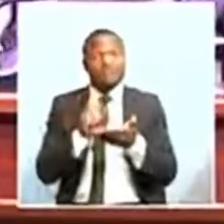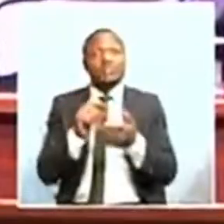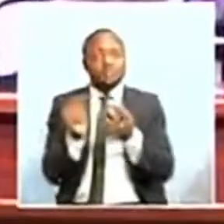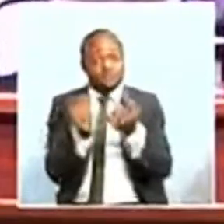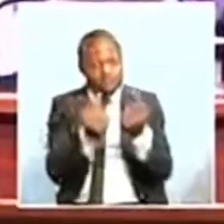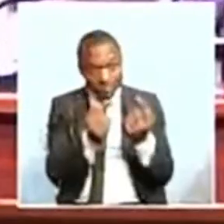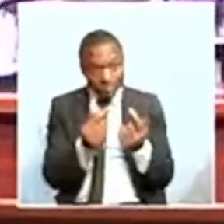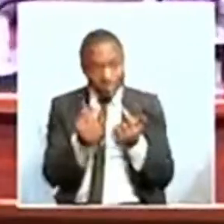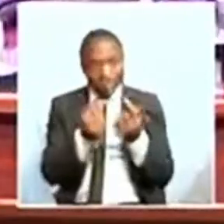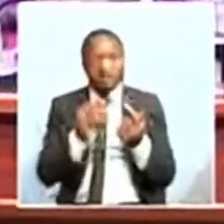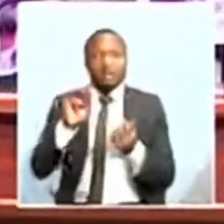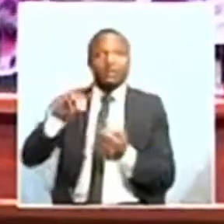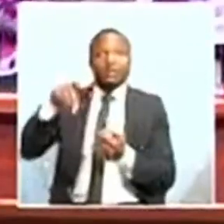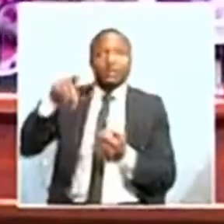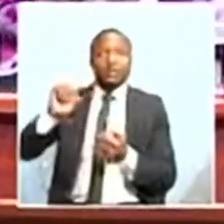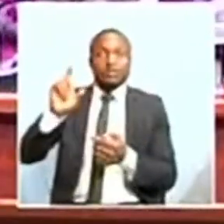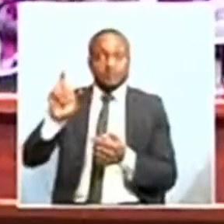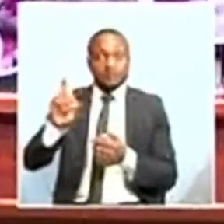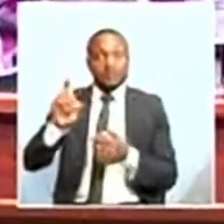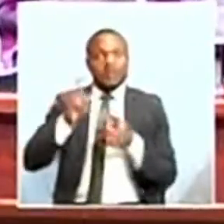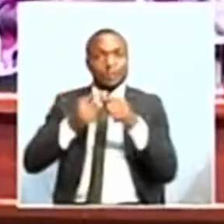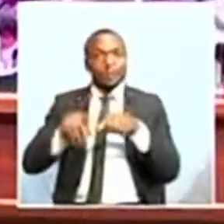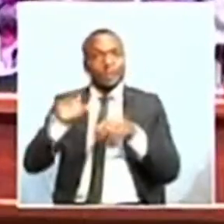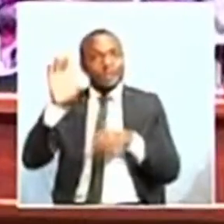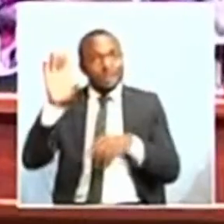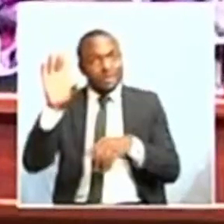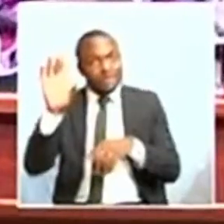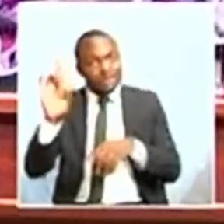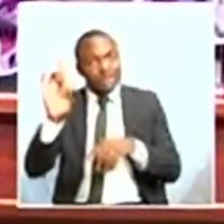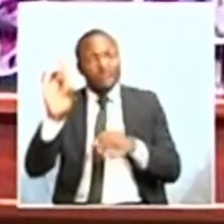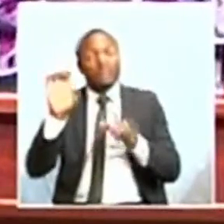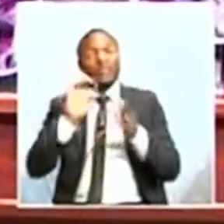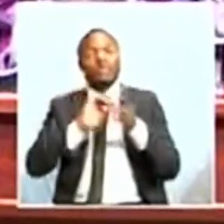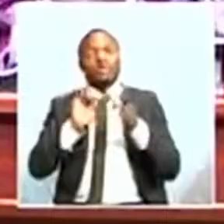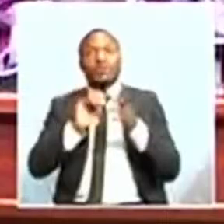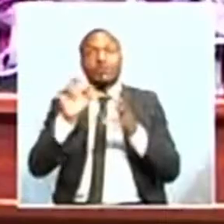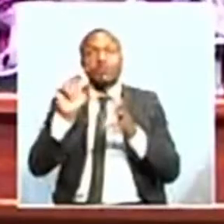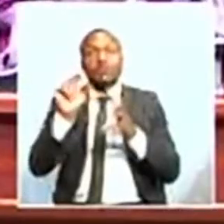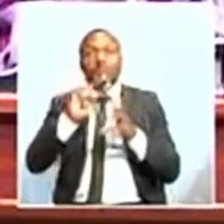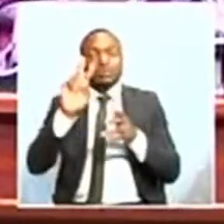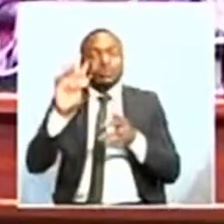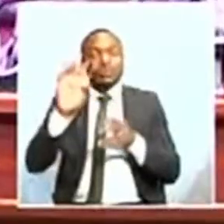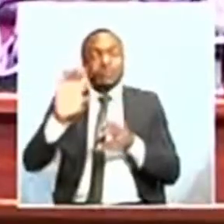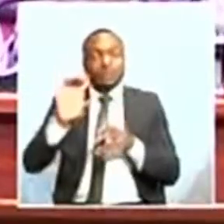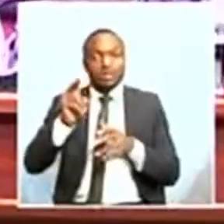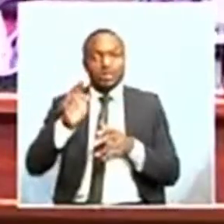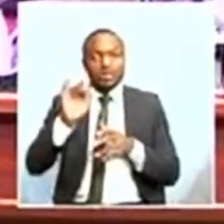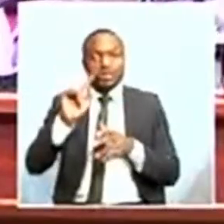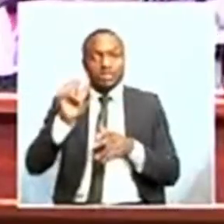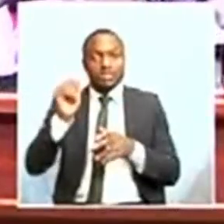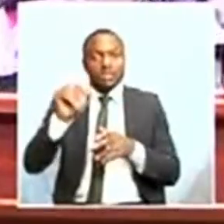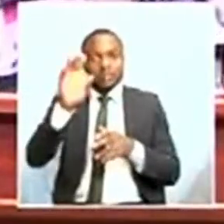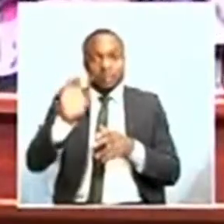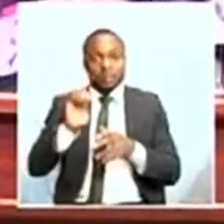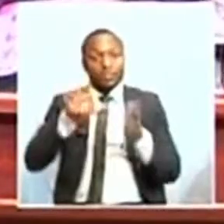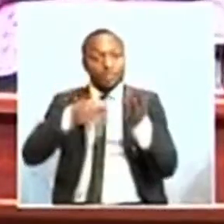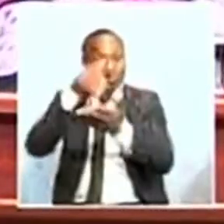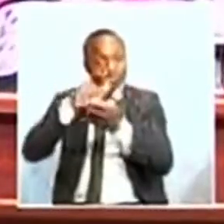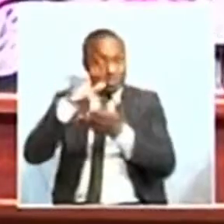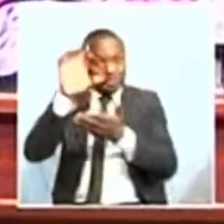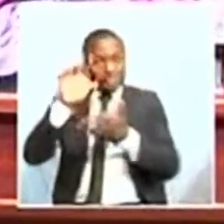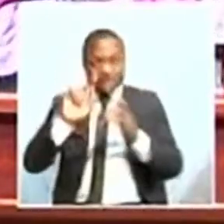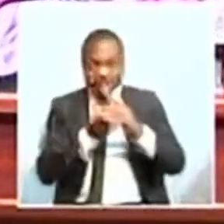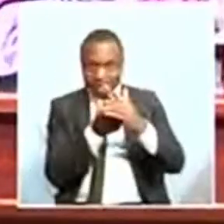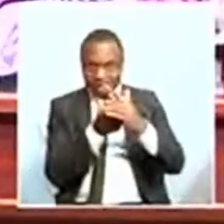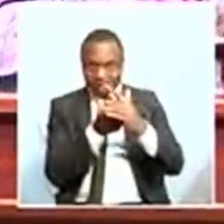was first detected on the 8th October 2024 in Chitambo, Central Province, marking the beginning